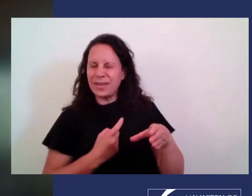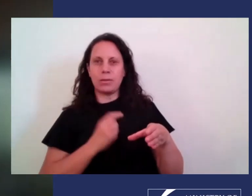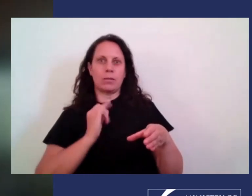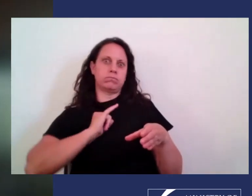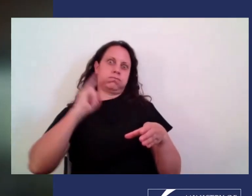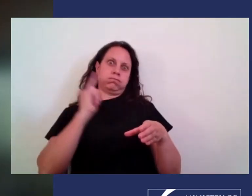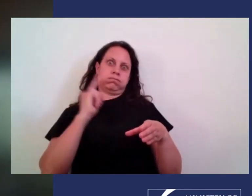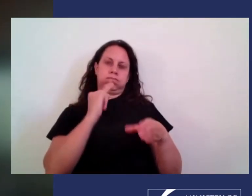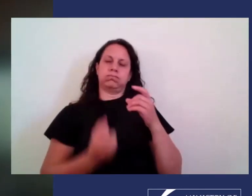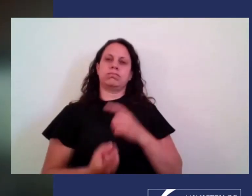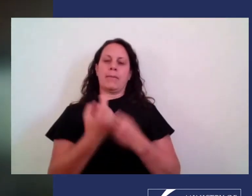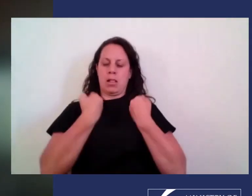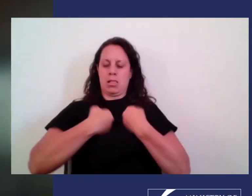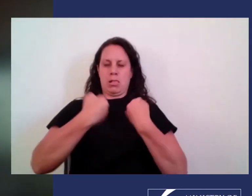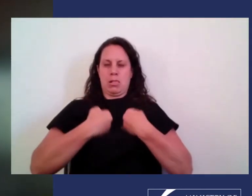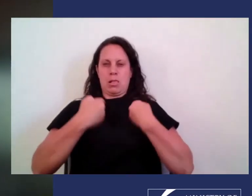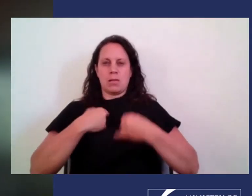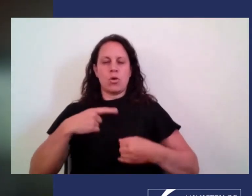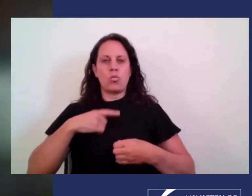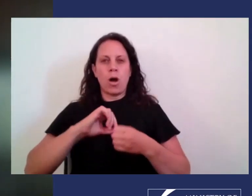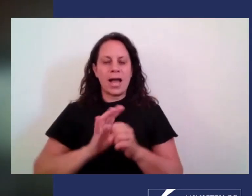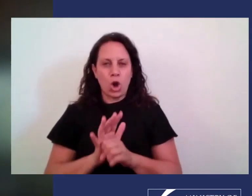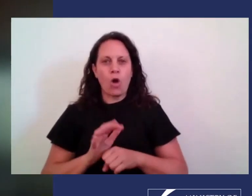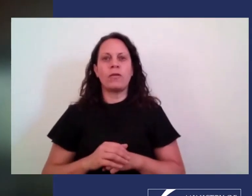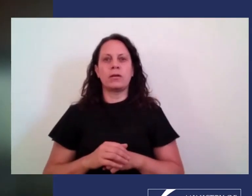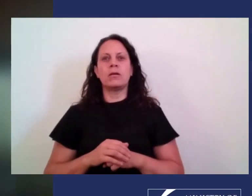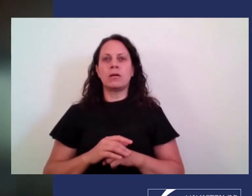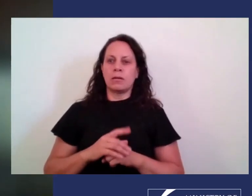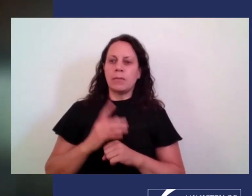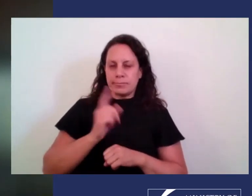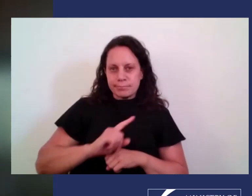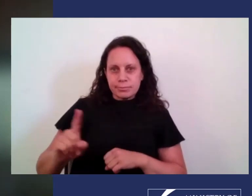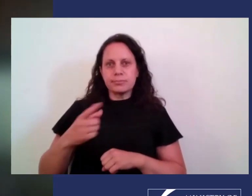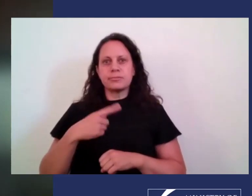up in intensive care and need some sort of support, either with a ventilator or